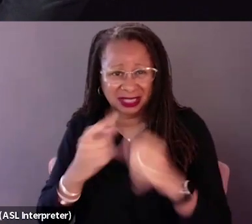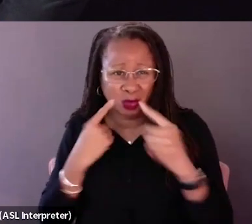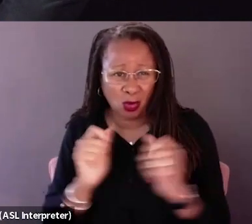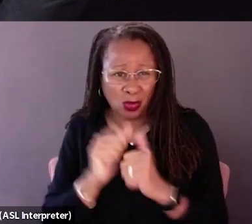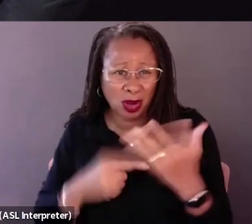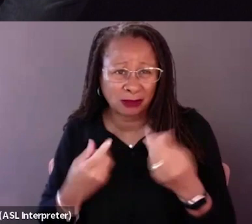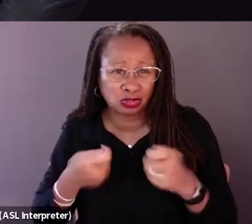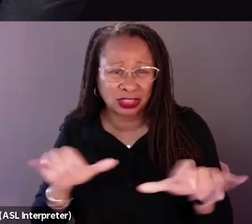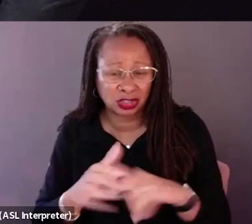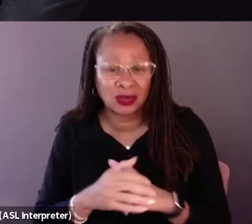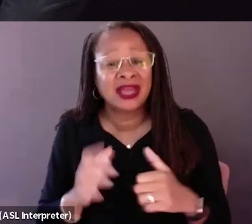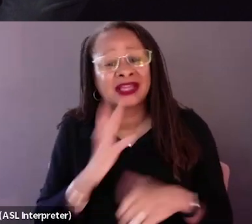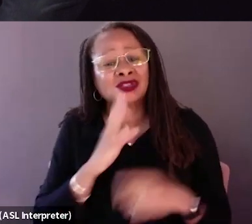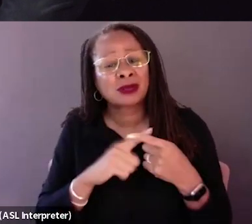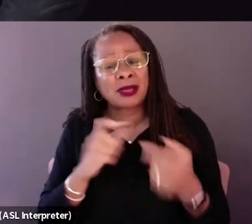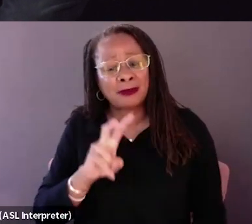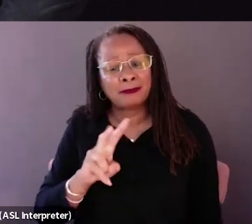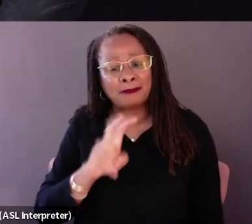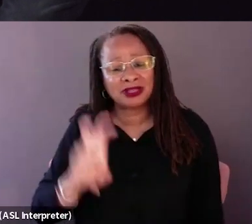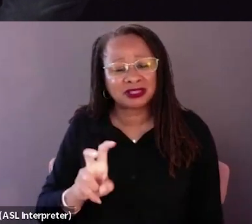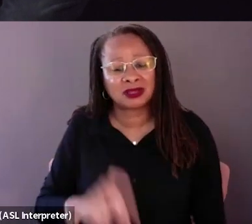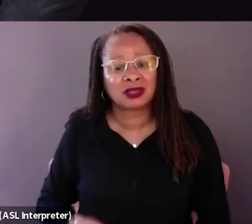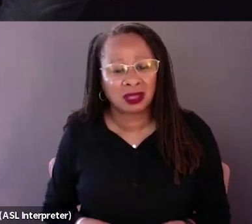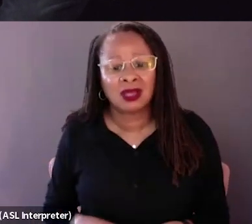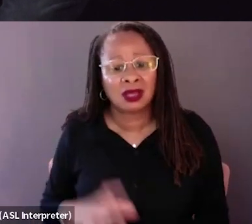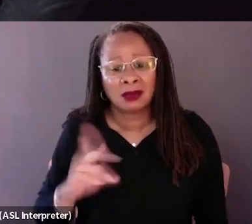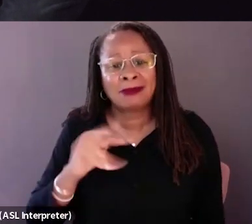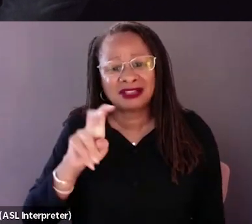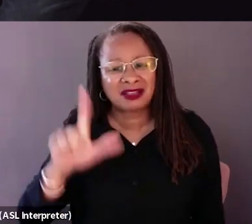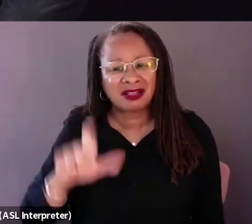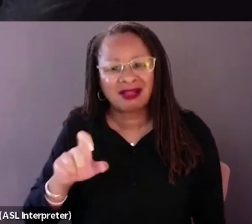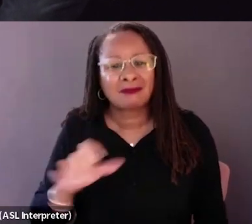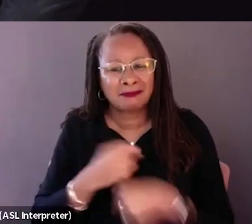puzzle making aspects of this? Yeah, I mean, it was a puzzle.